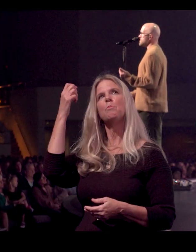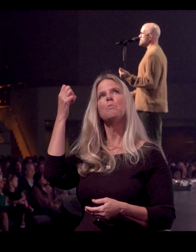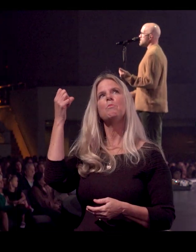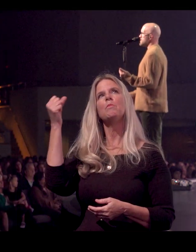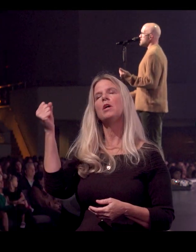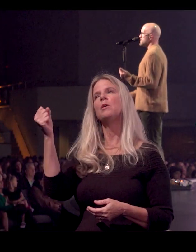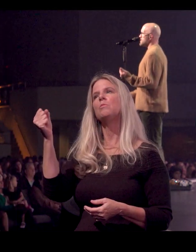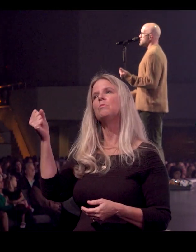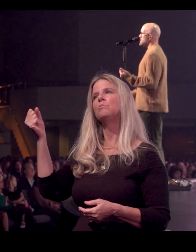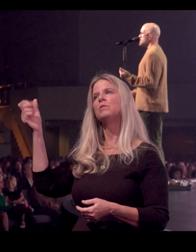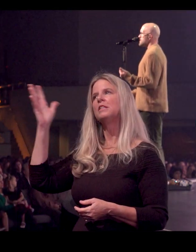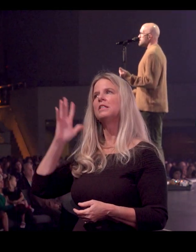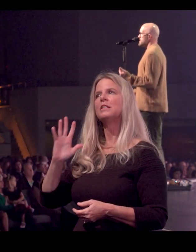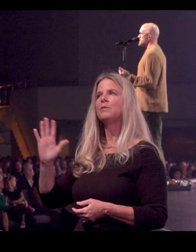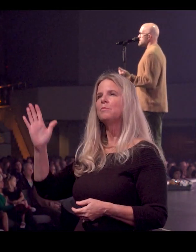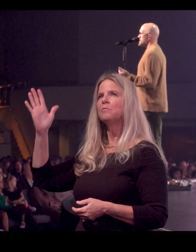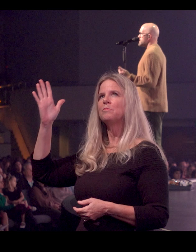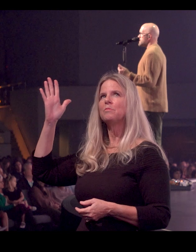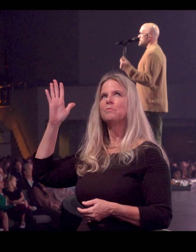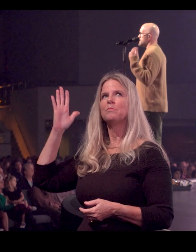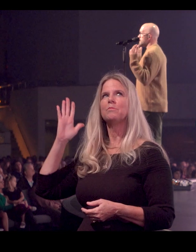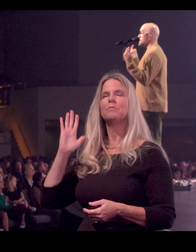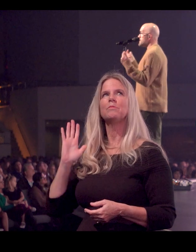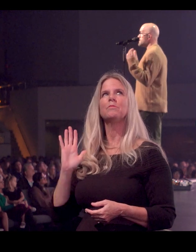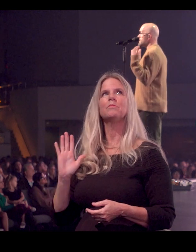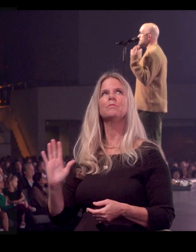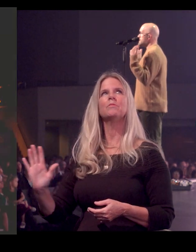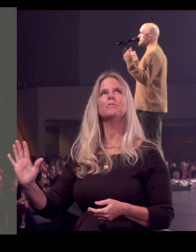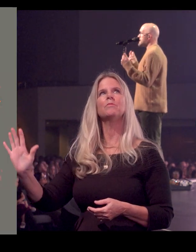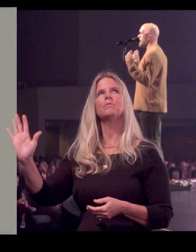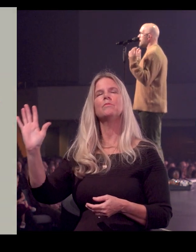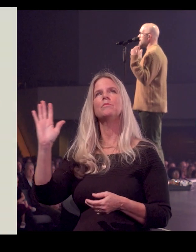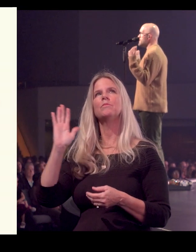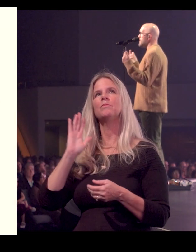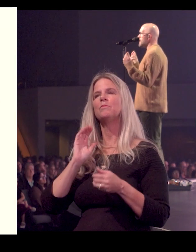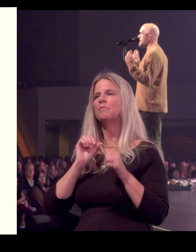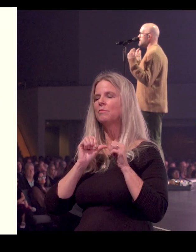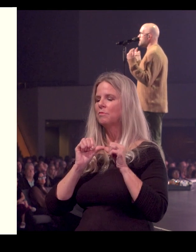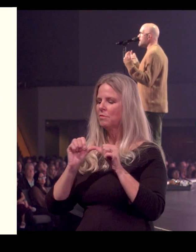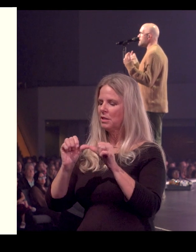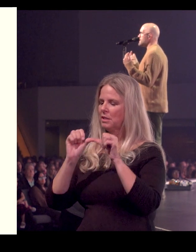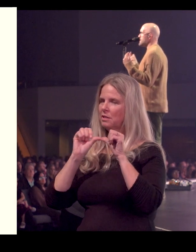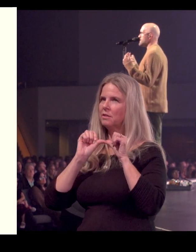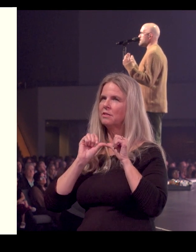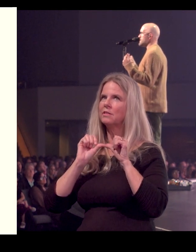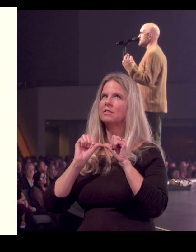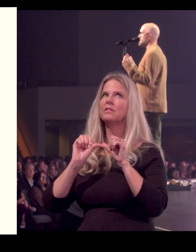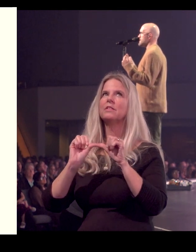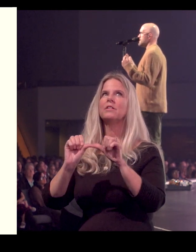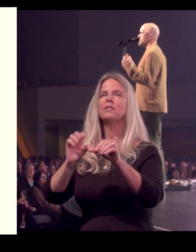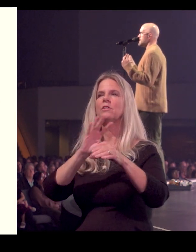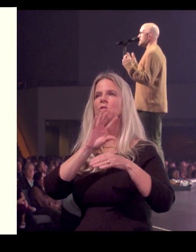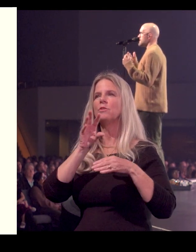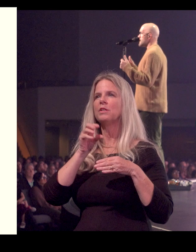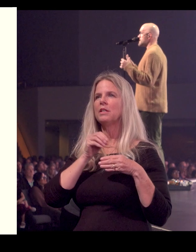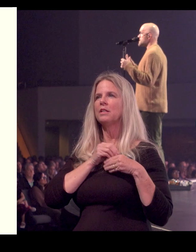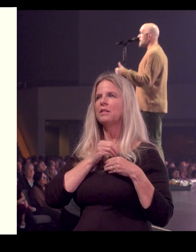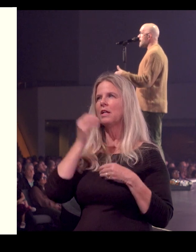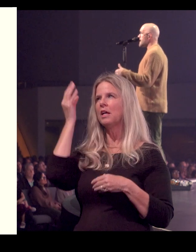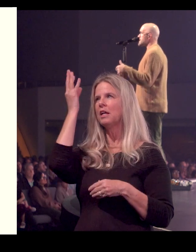linger inside my mind like tracks in the snow.